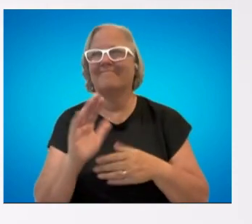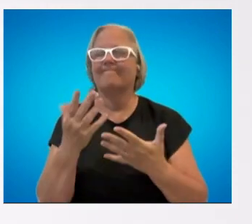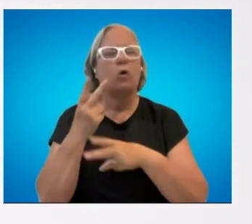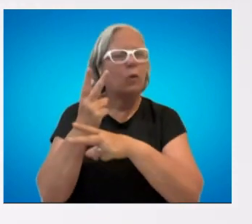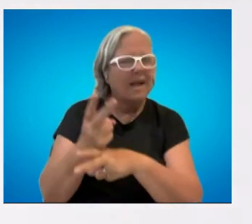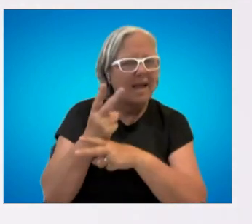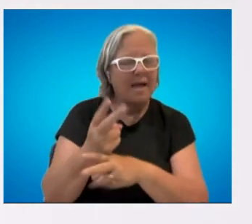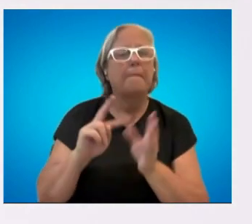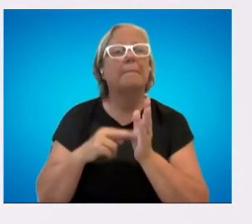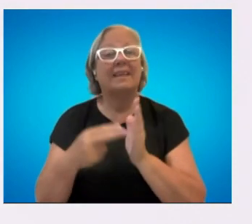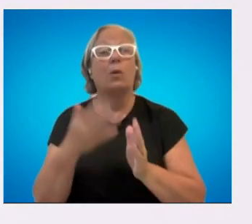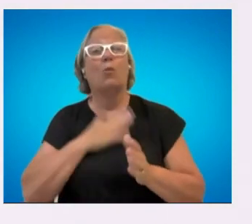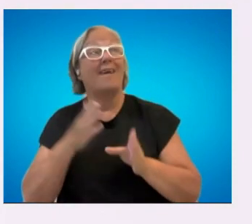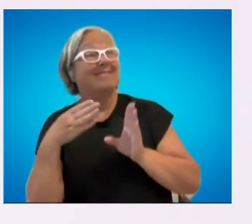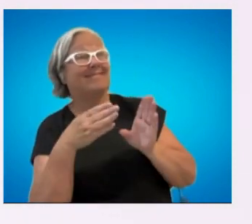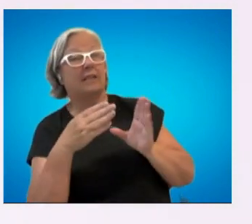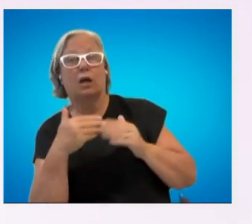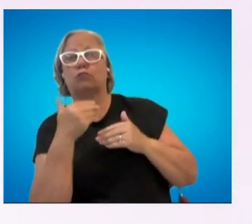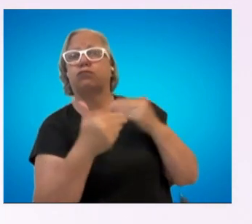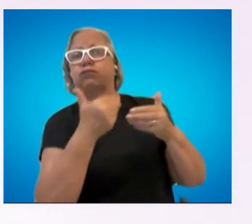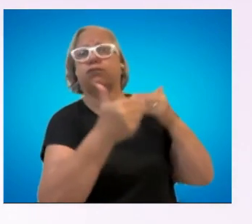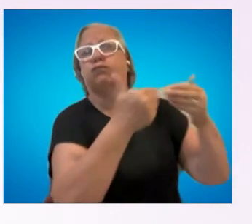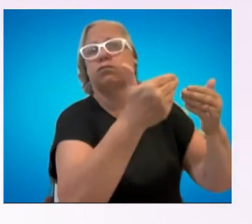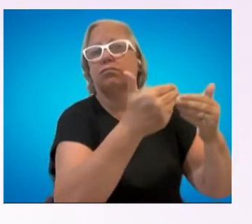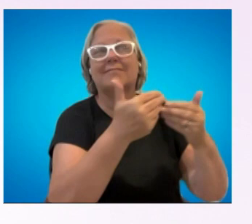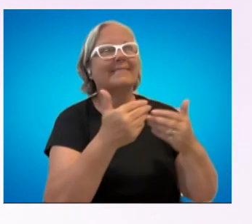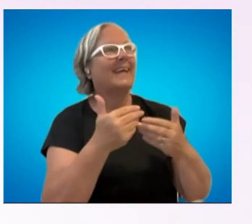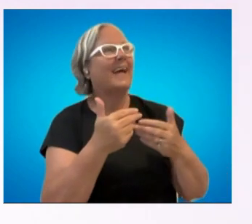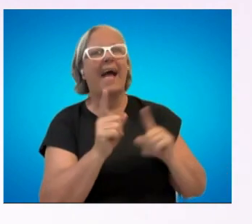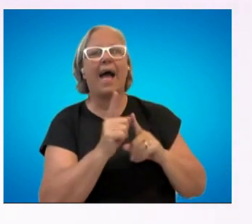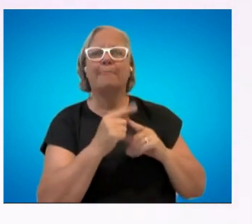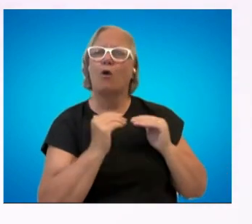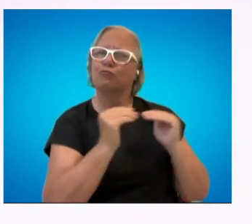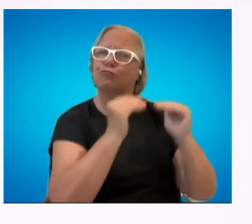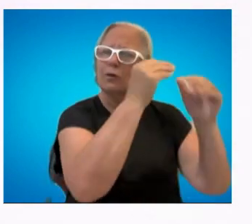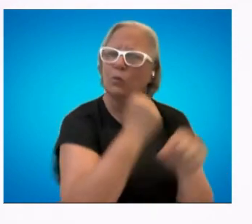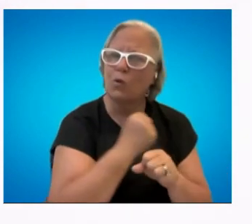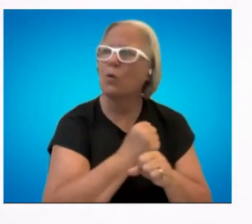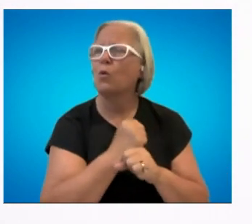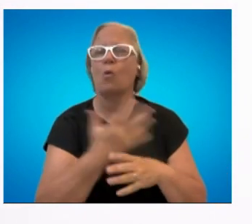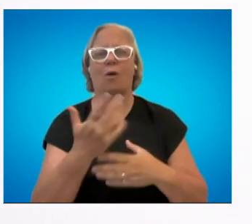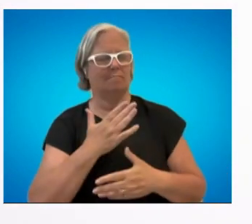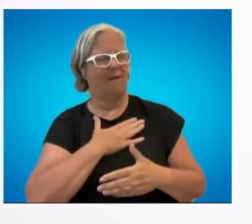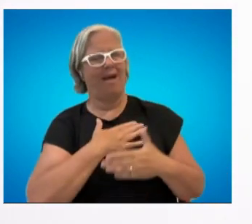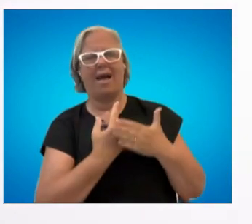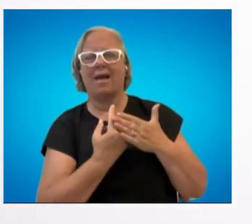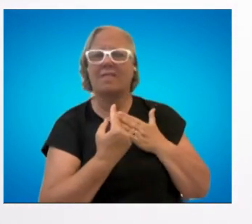economic independence, as well as it impacts work-life balance. For example, when we look at the